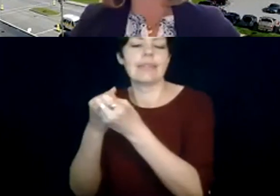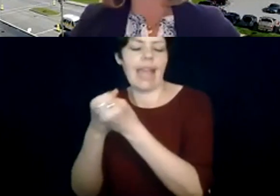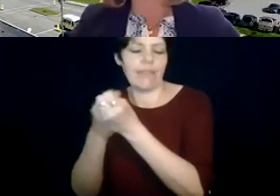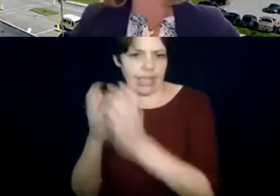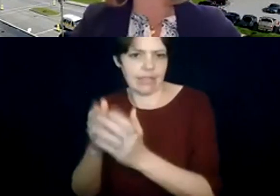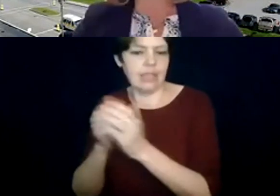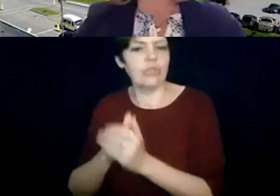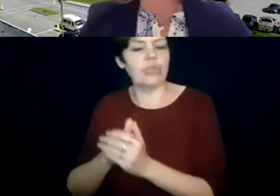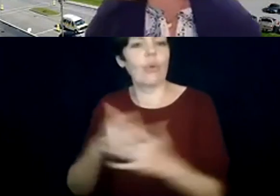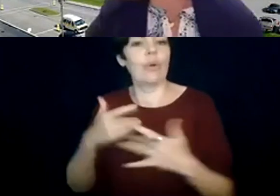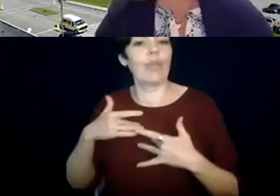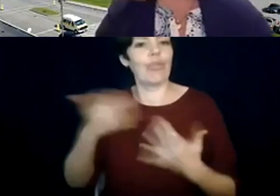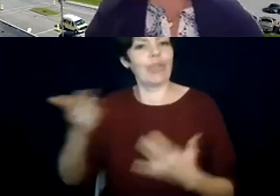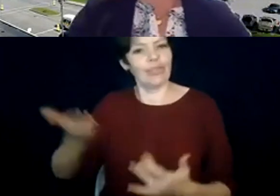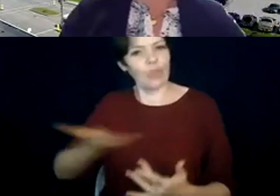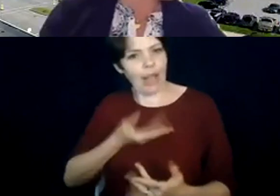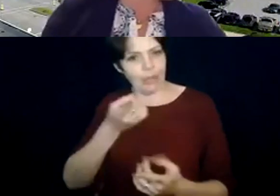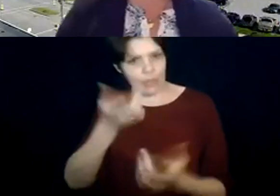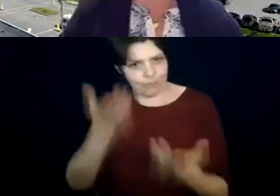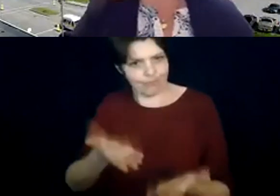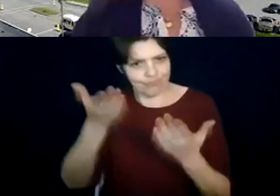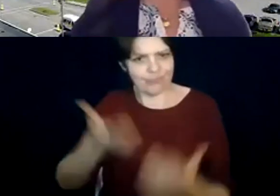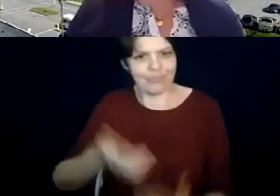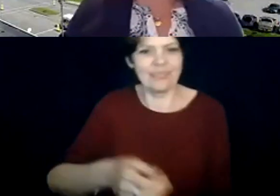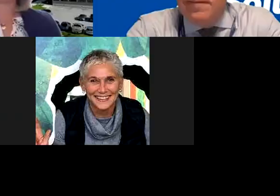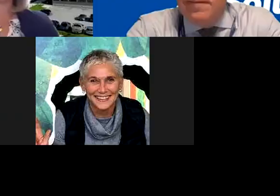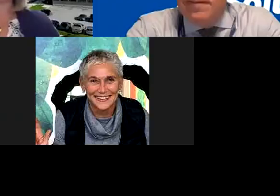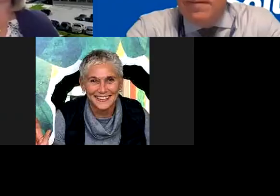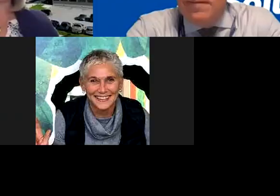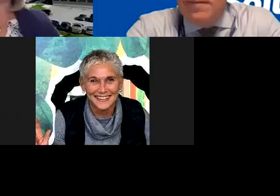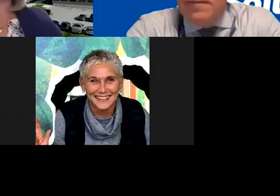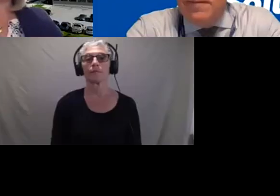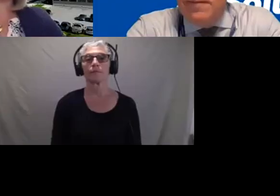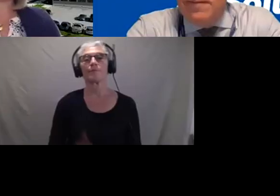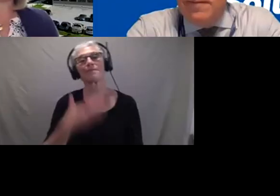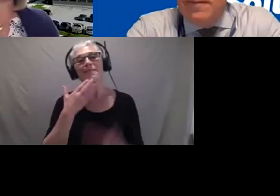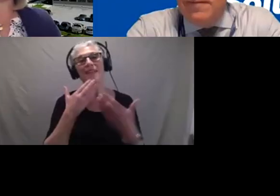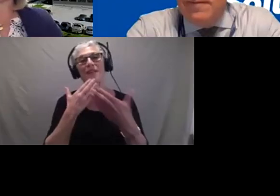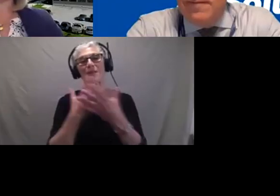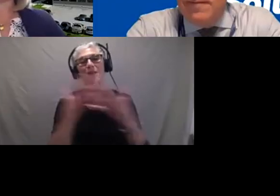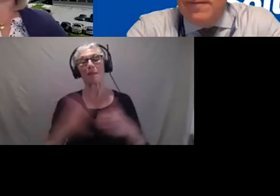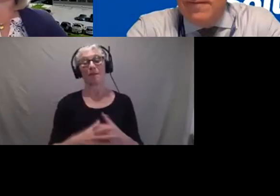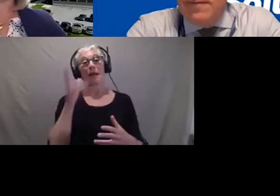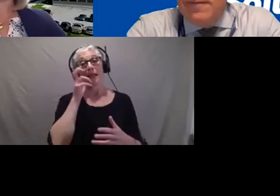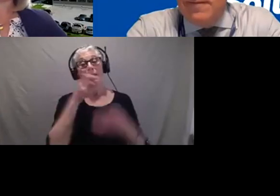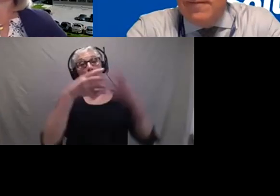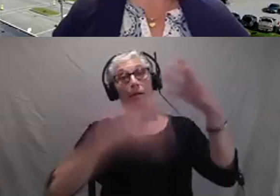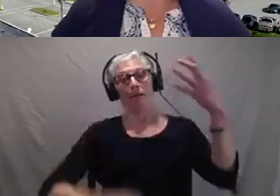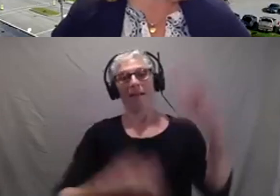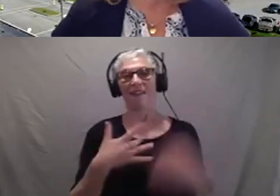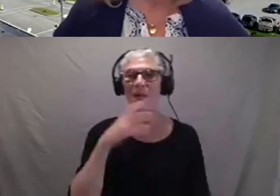us and welcome Dr. Lisa Colombo. Thank you so much, Lisa. When I hear all that, it makes me feel